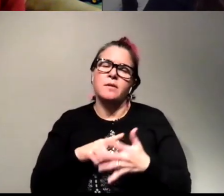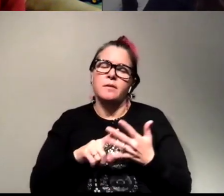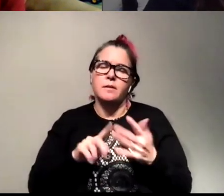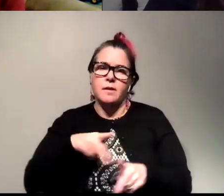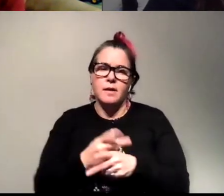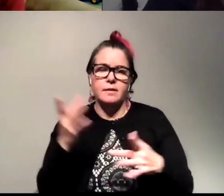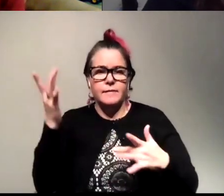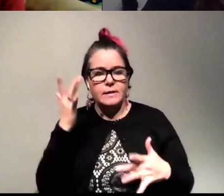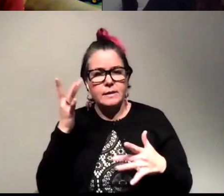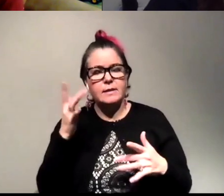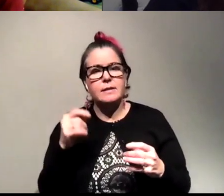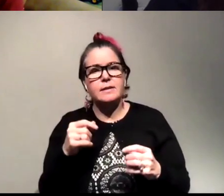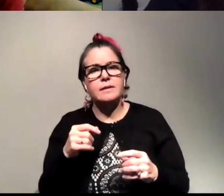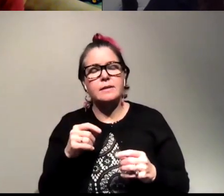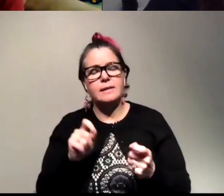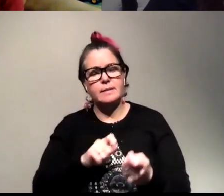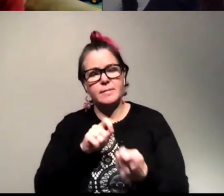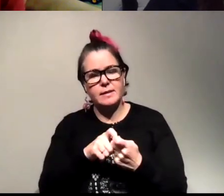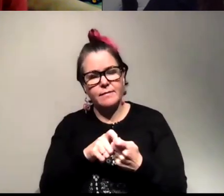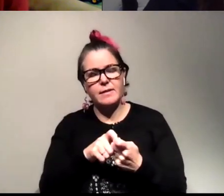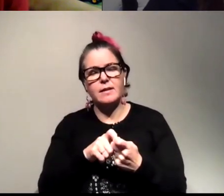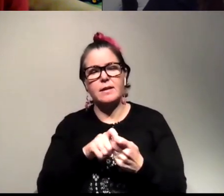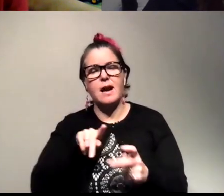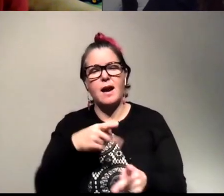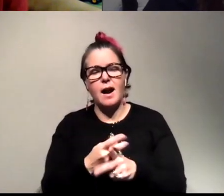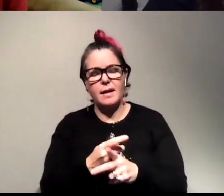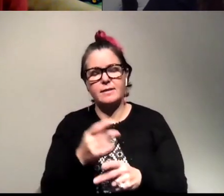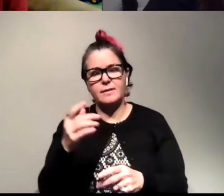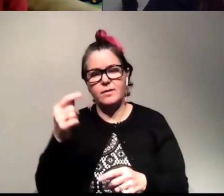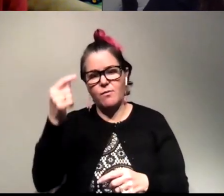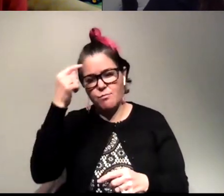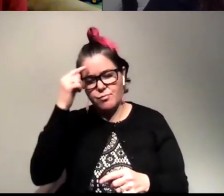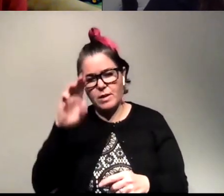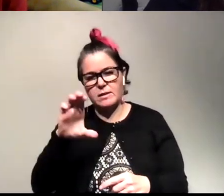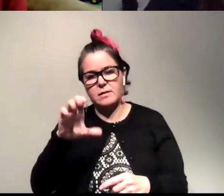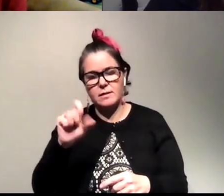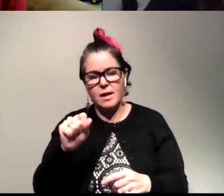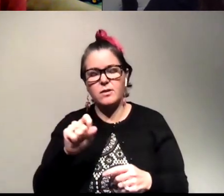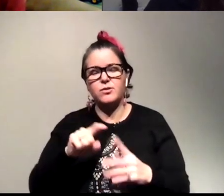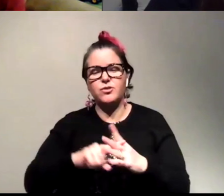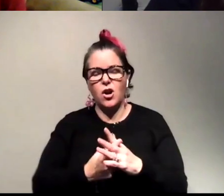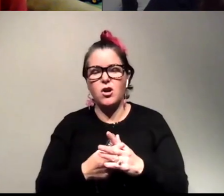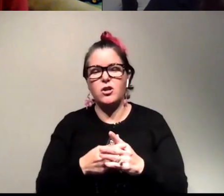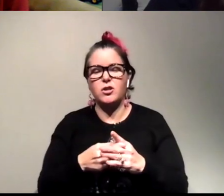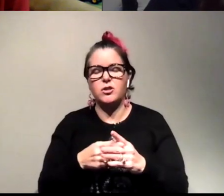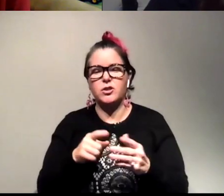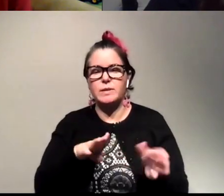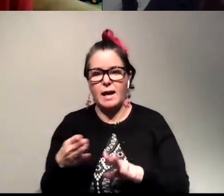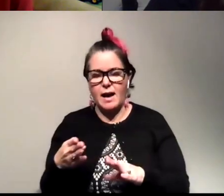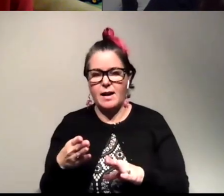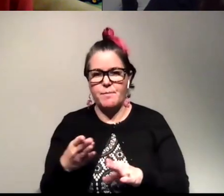diseases are when certain kinds of brain cells in the brain start to die when they shouldn't